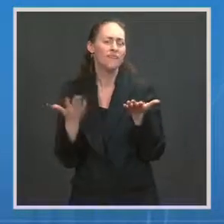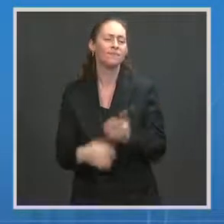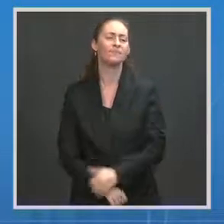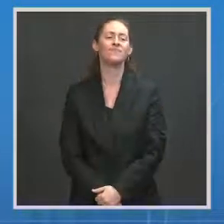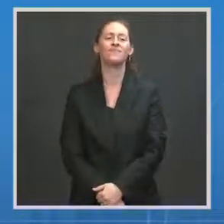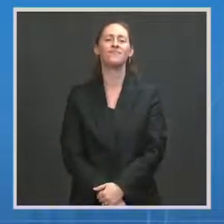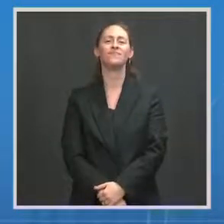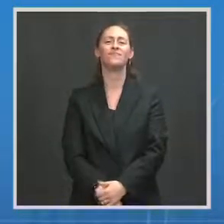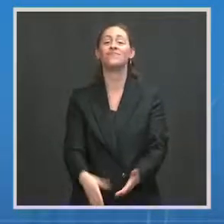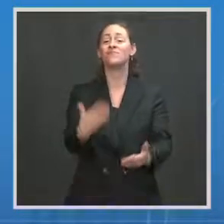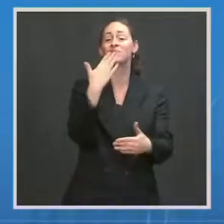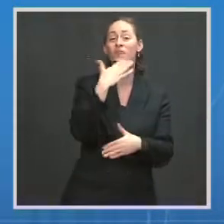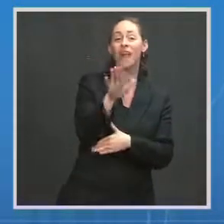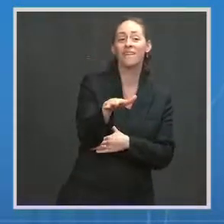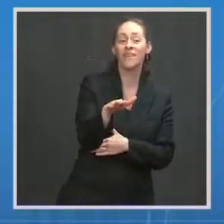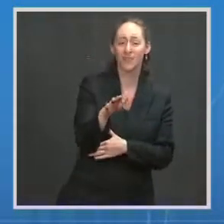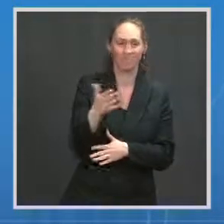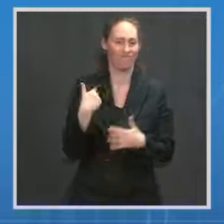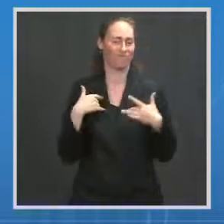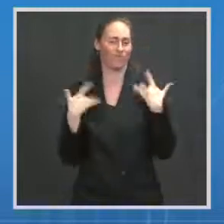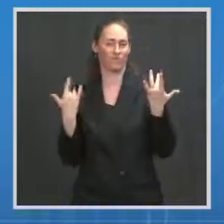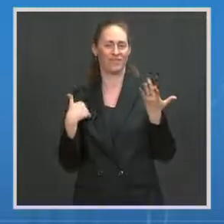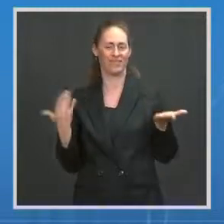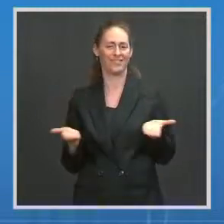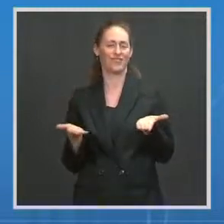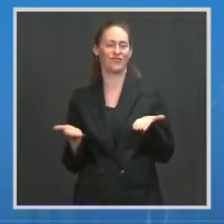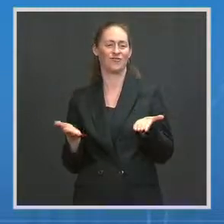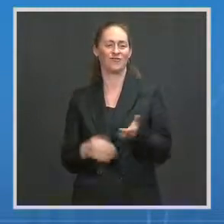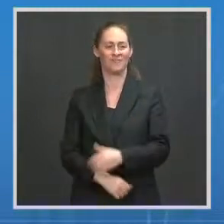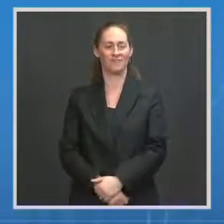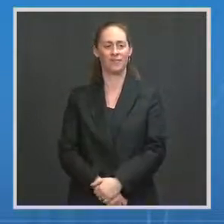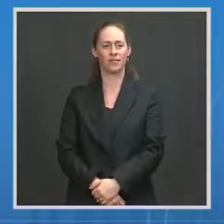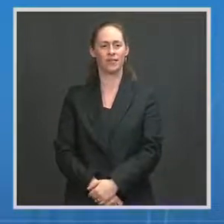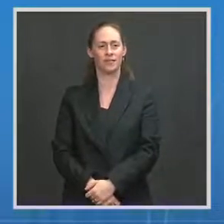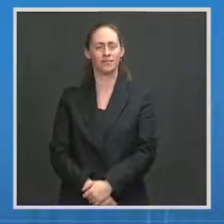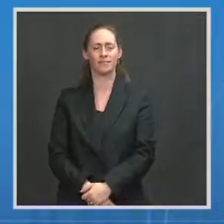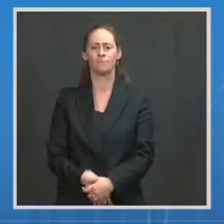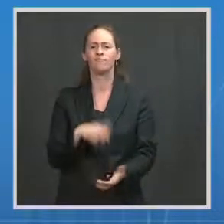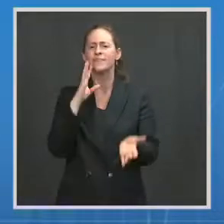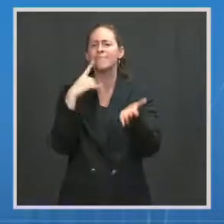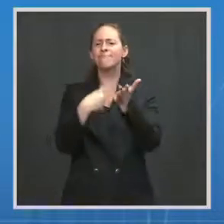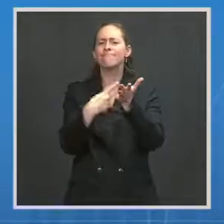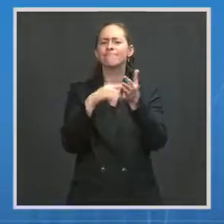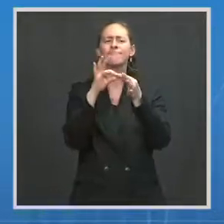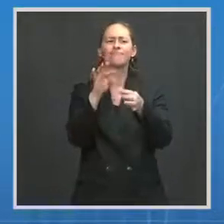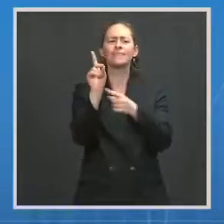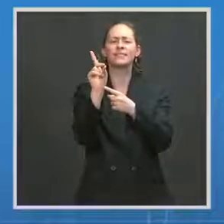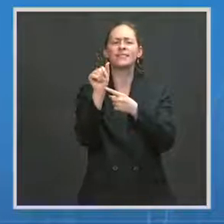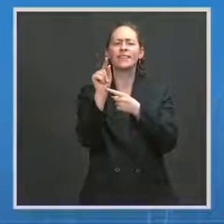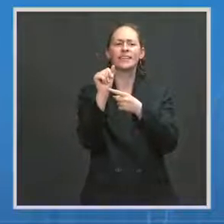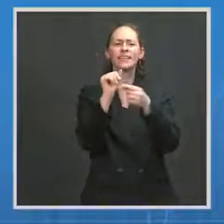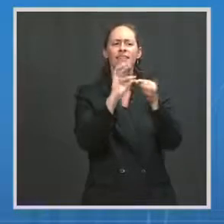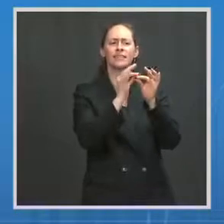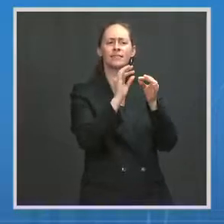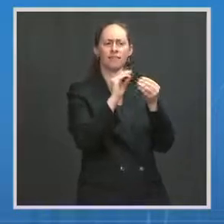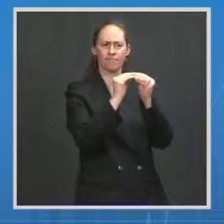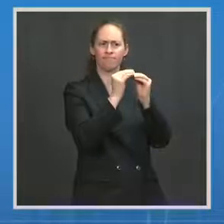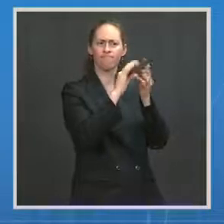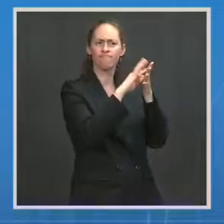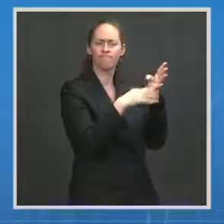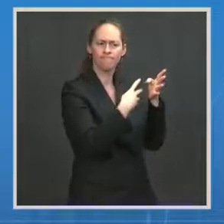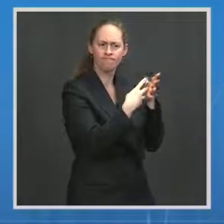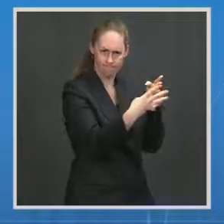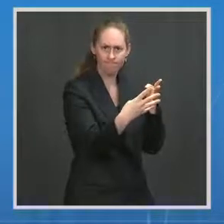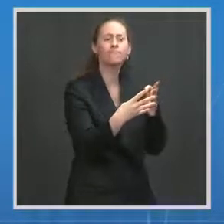I'm pleased to be back with you today. Let's begin with an overview of the data. Yesterday, CDC reported more than 34,200 new cases